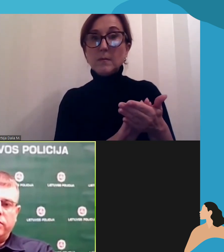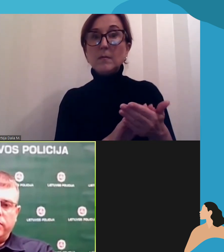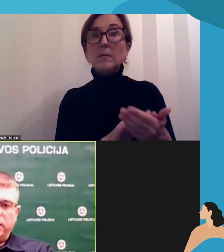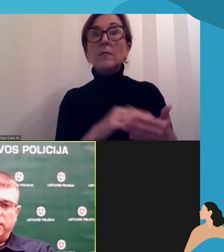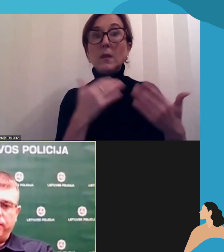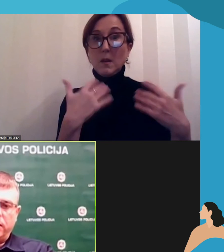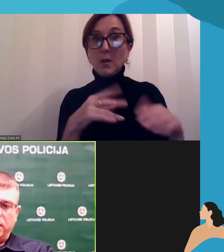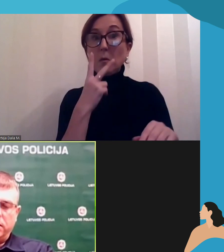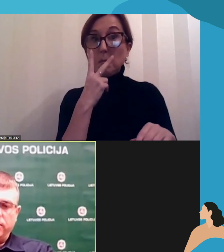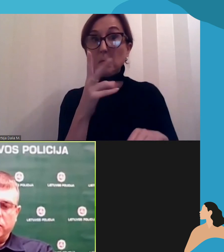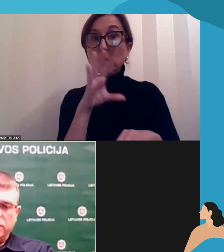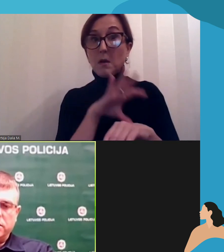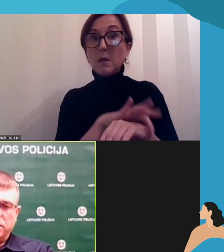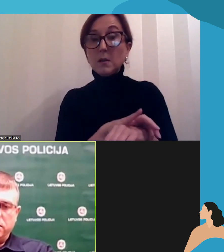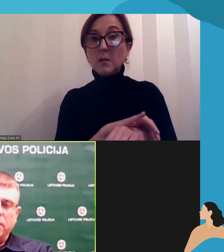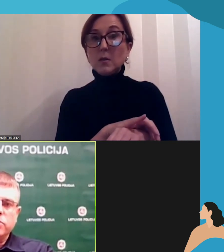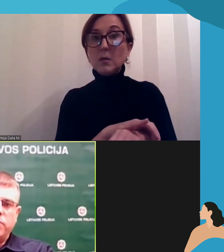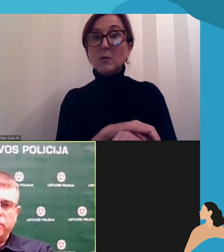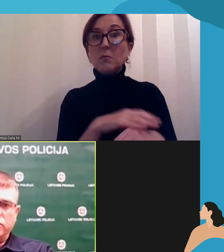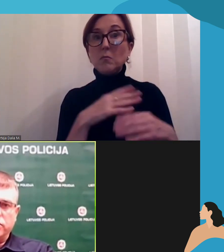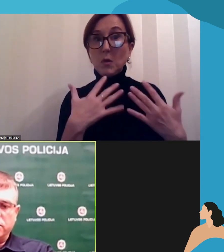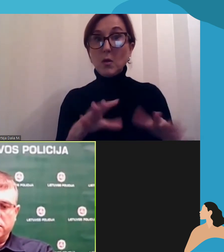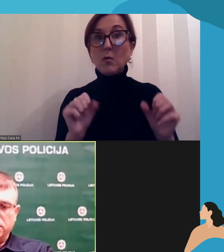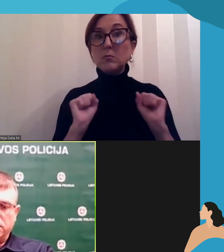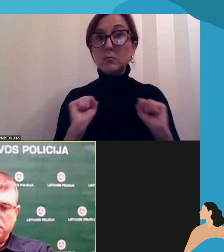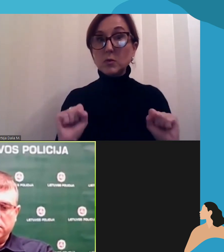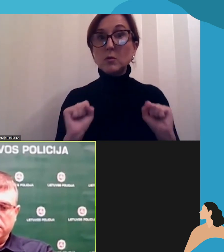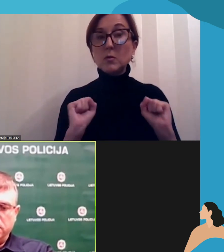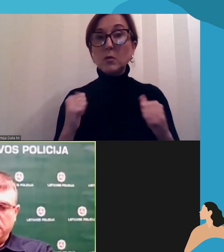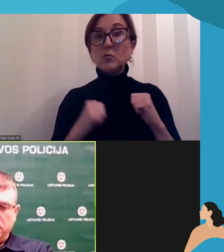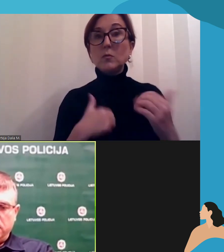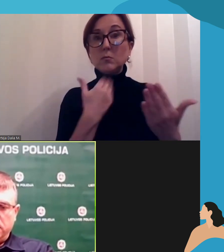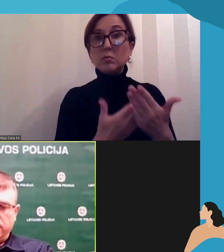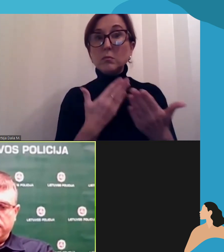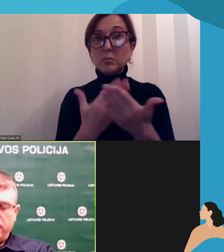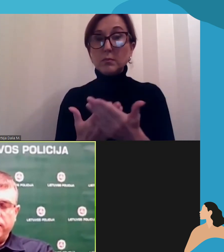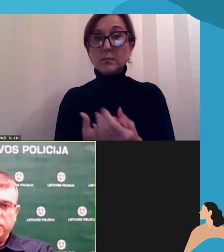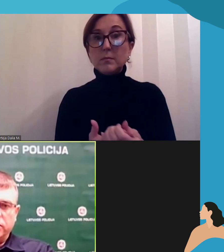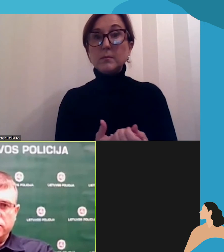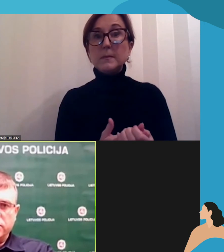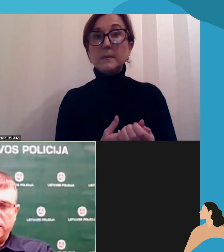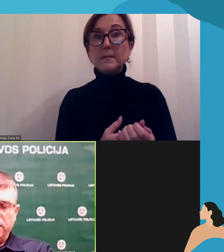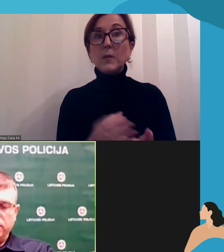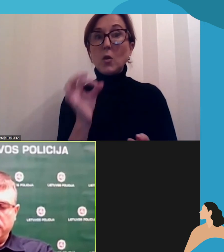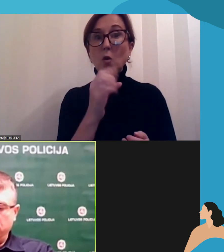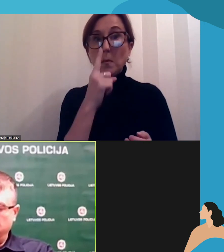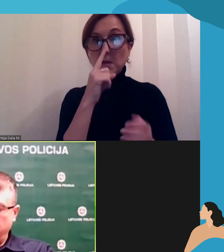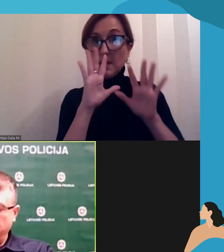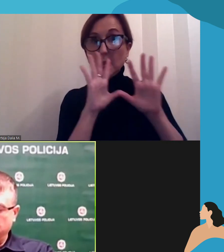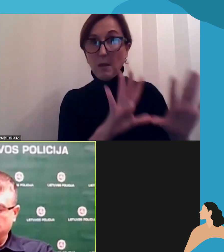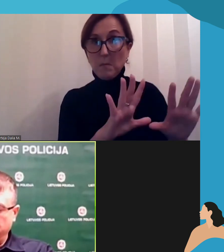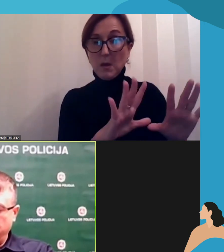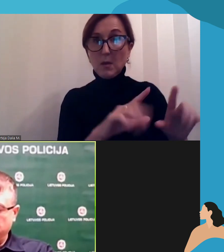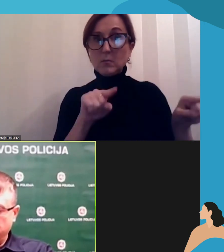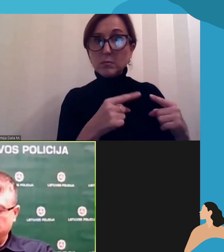offenses registered as compared to the same time last year. So we already on good track.